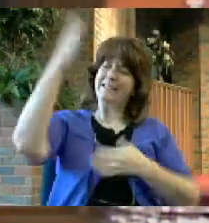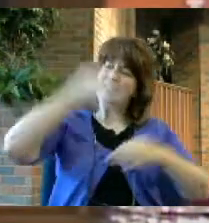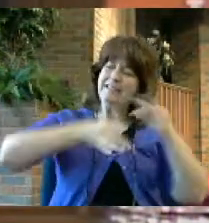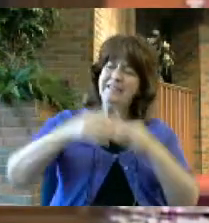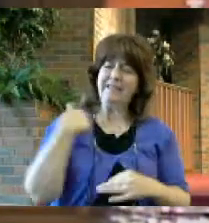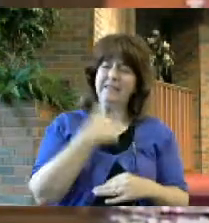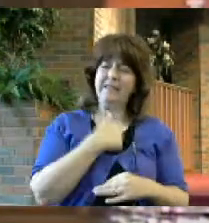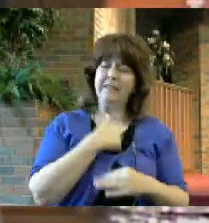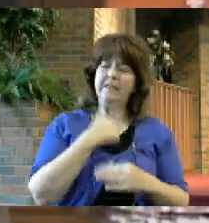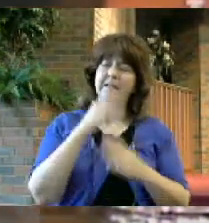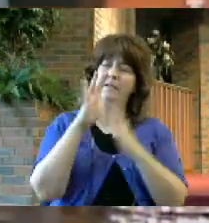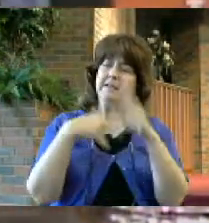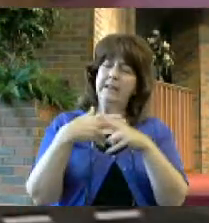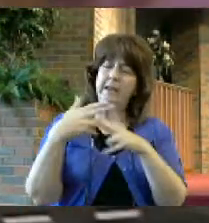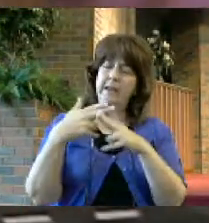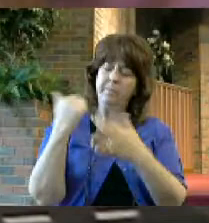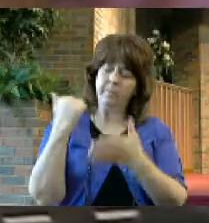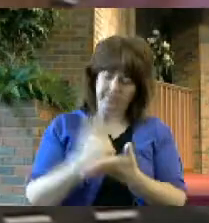amen.